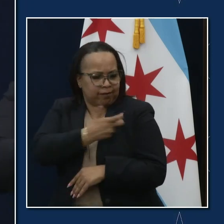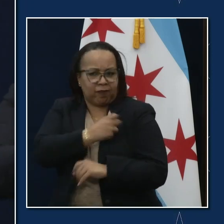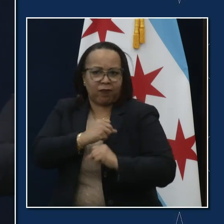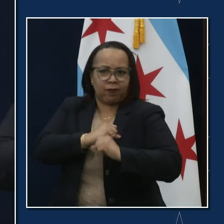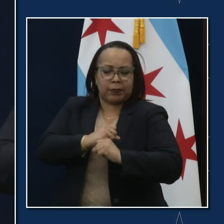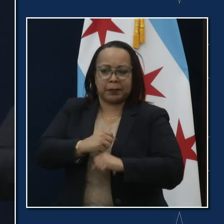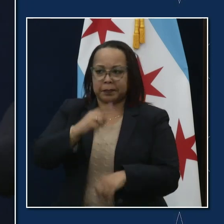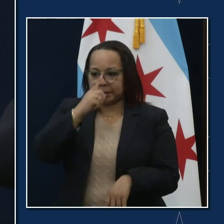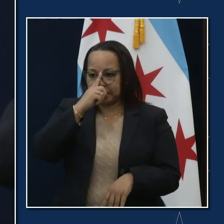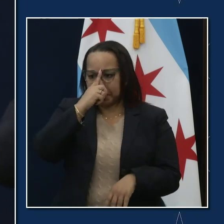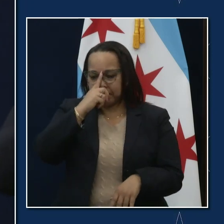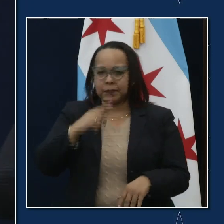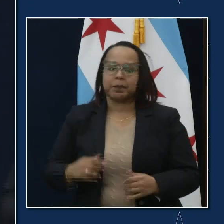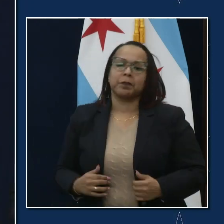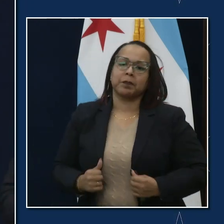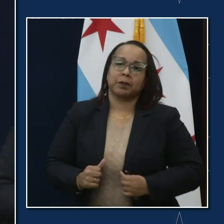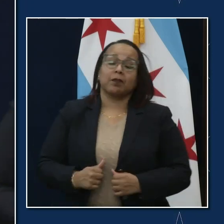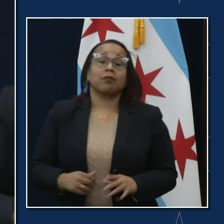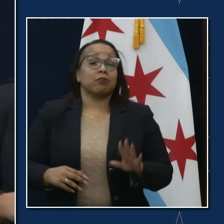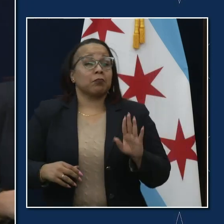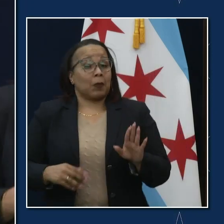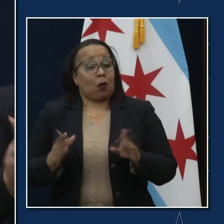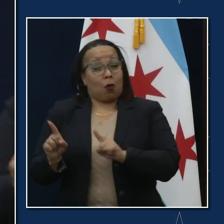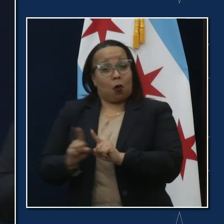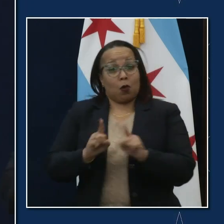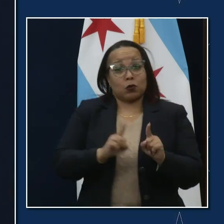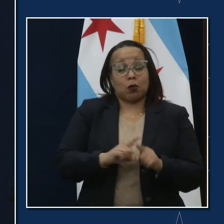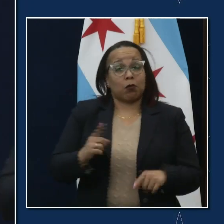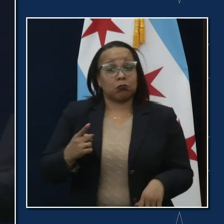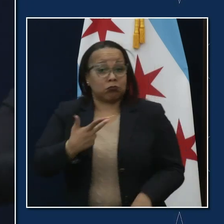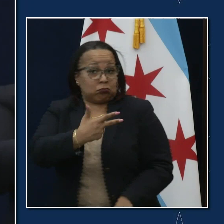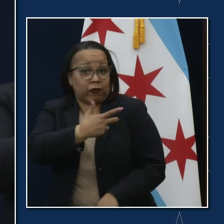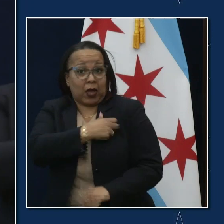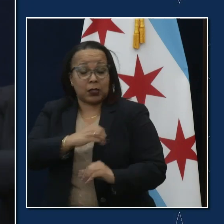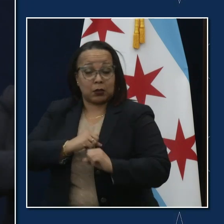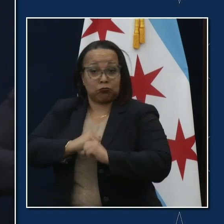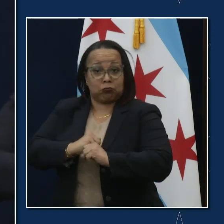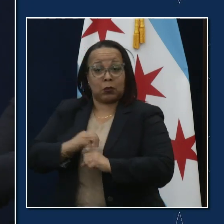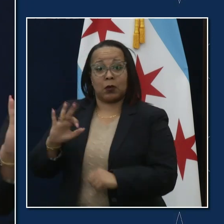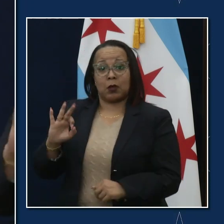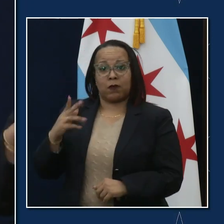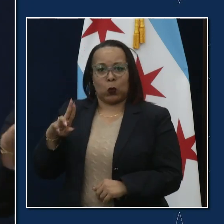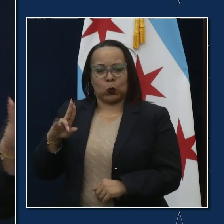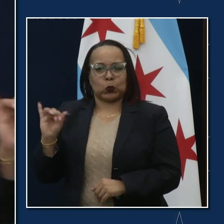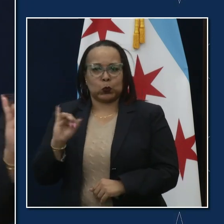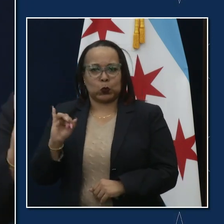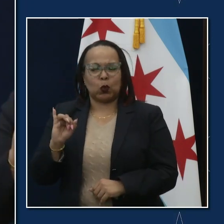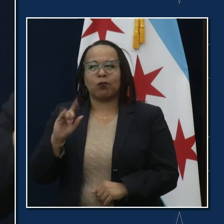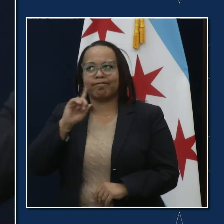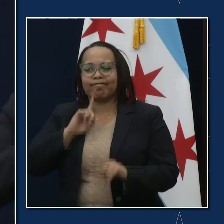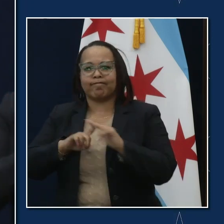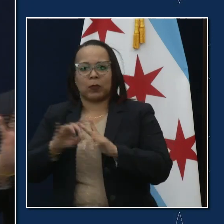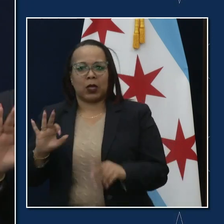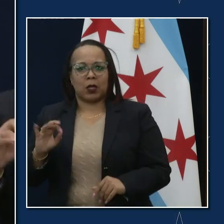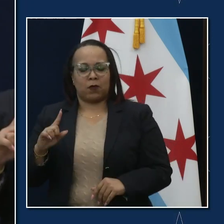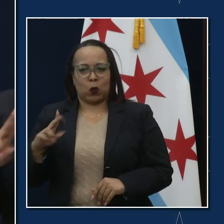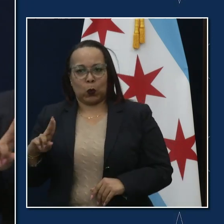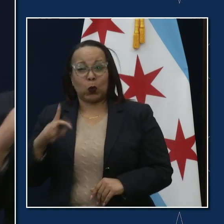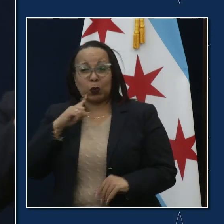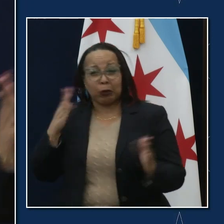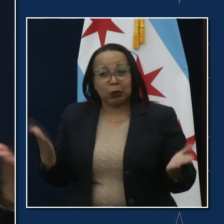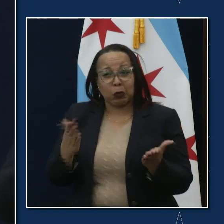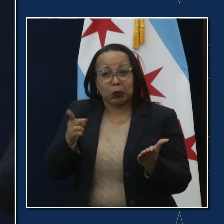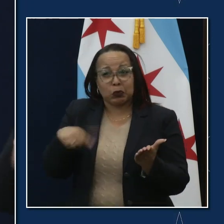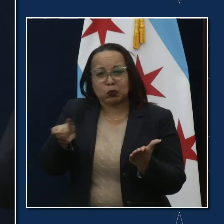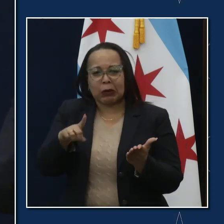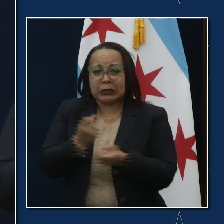vaccinated. Now, we can also provide the flu vaccine at the same time. And speaking of the flu, we're also encouraging everyone